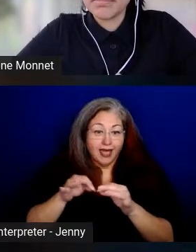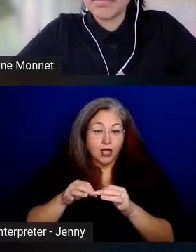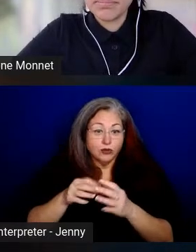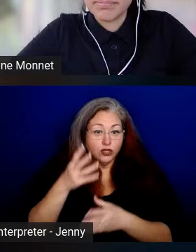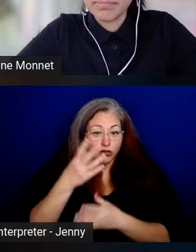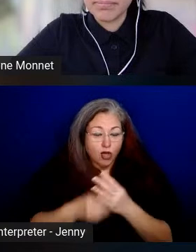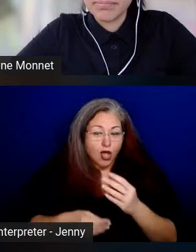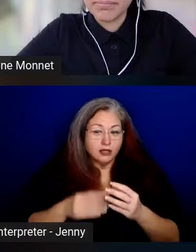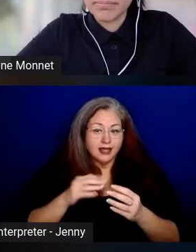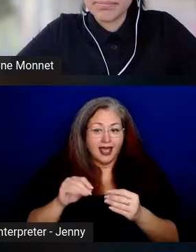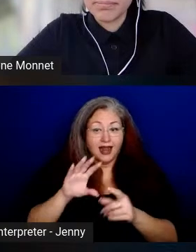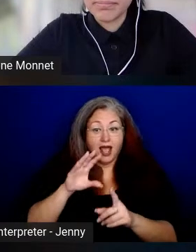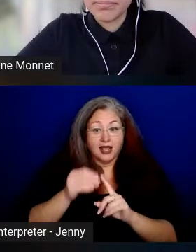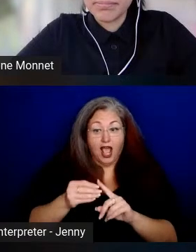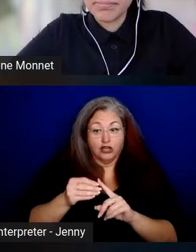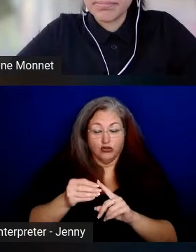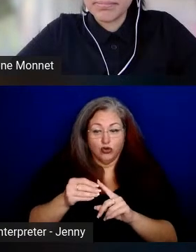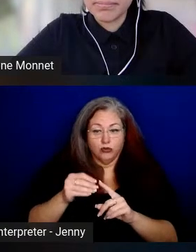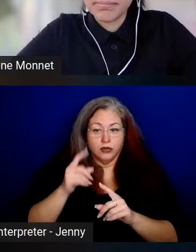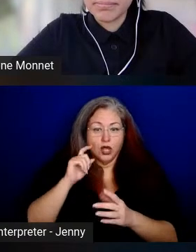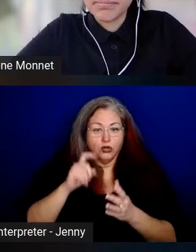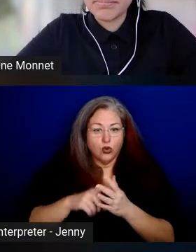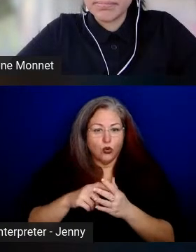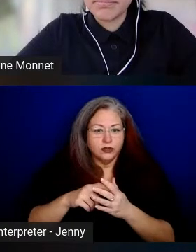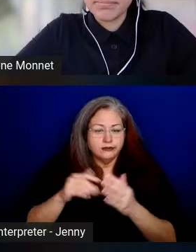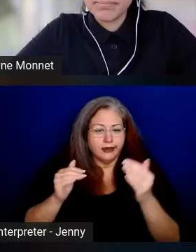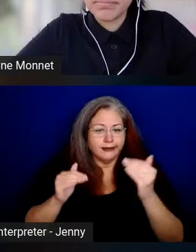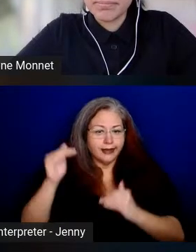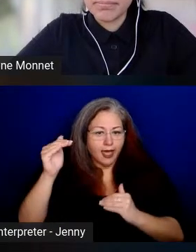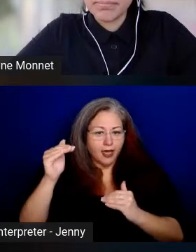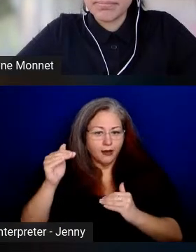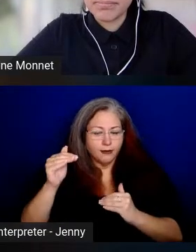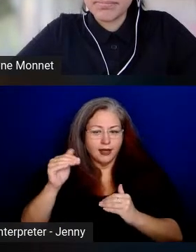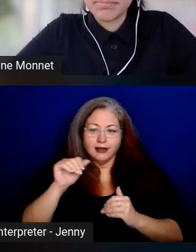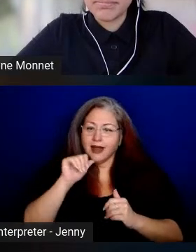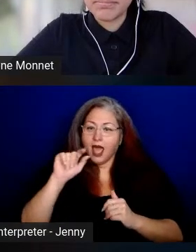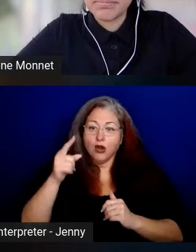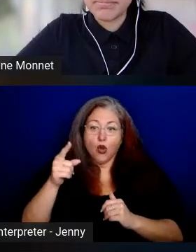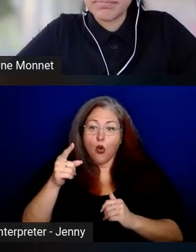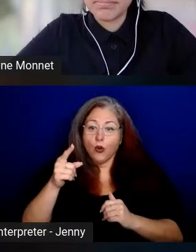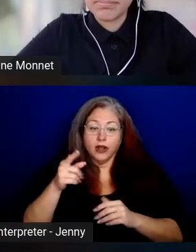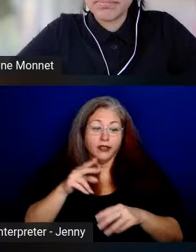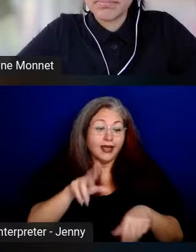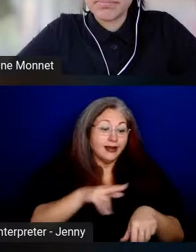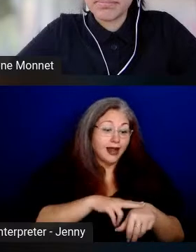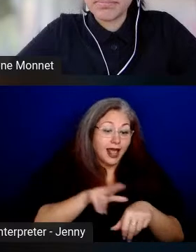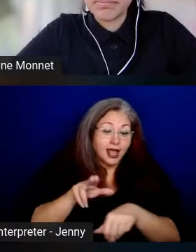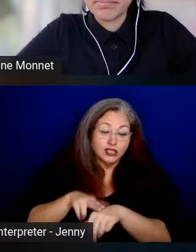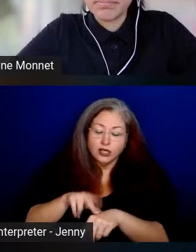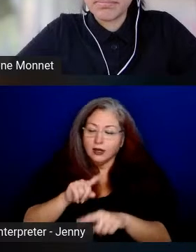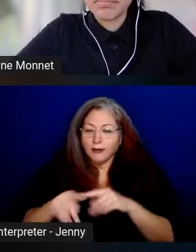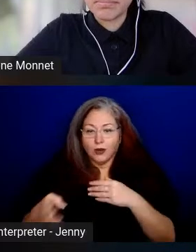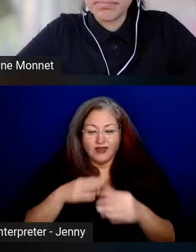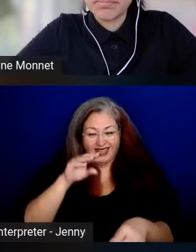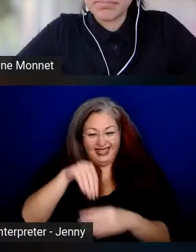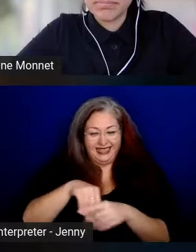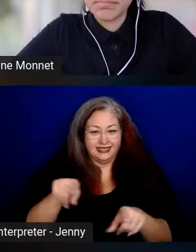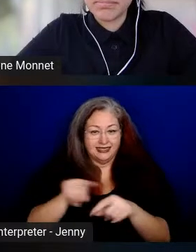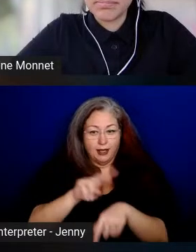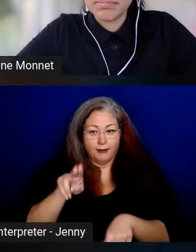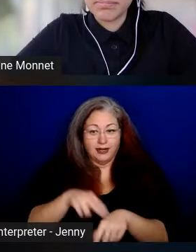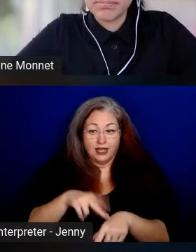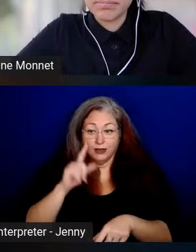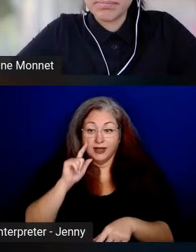gap that we as immigrants experience, not just across nations, but also within a nation, because sometimes I feel